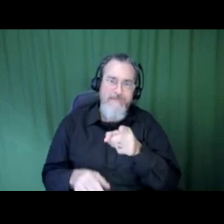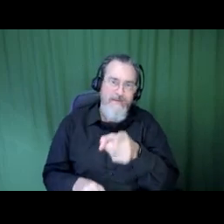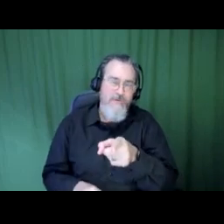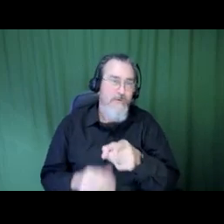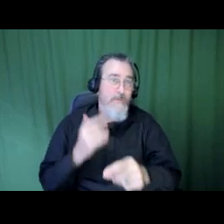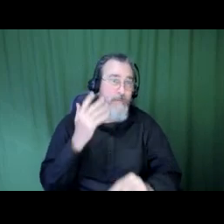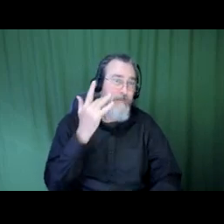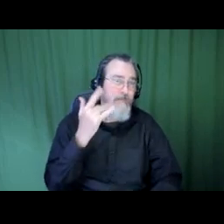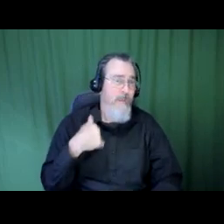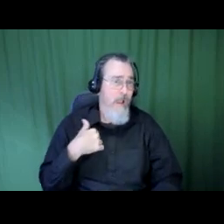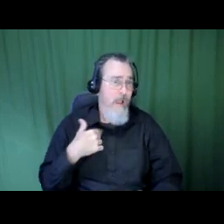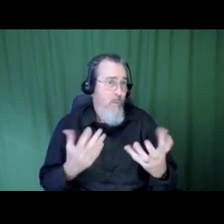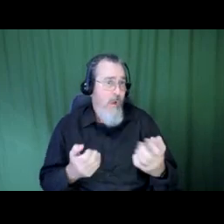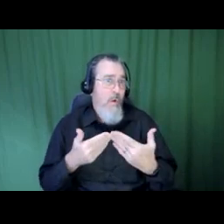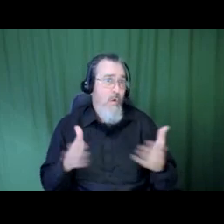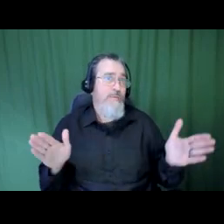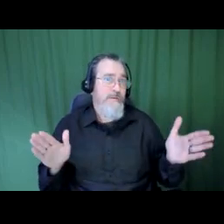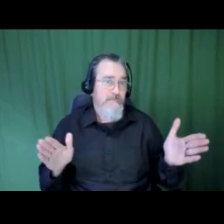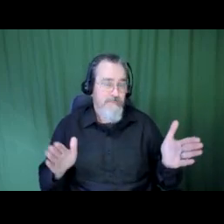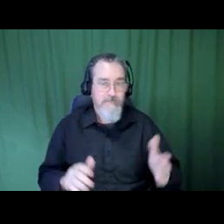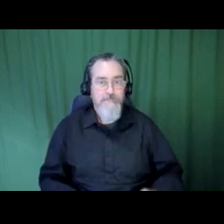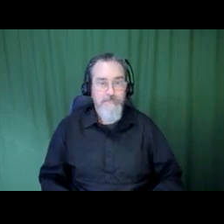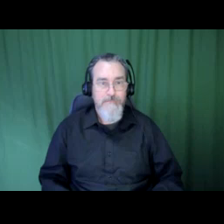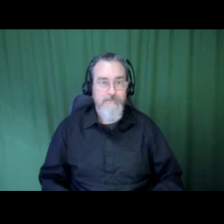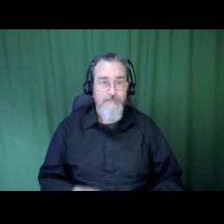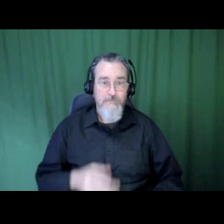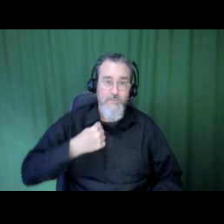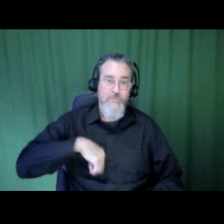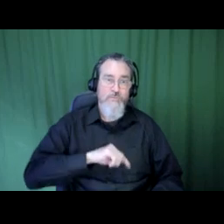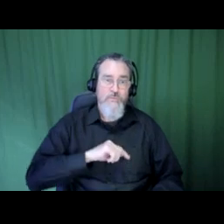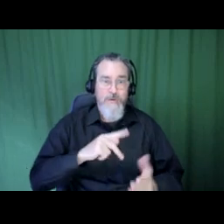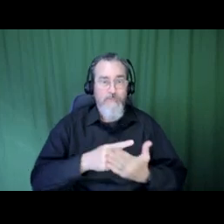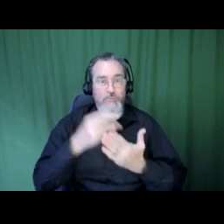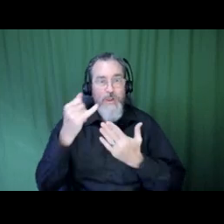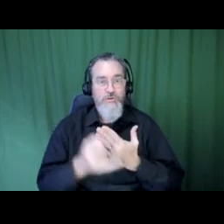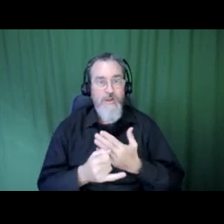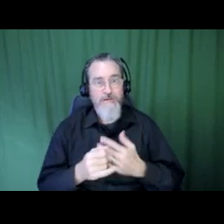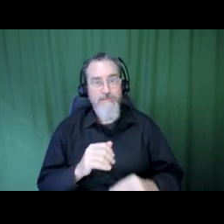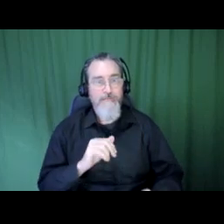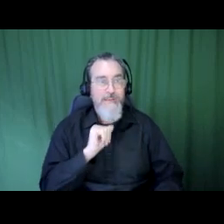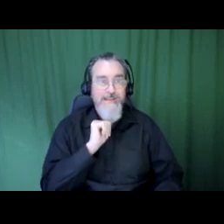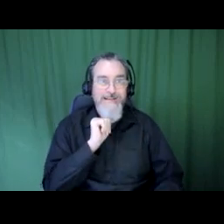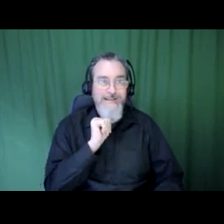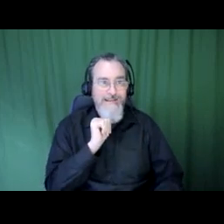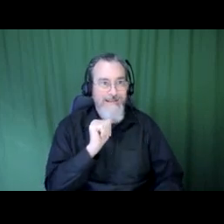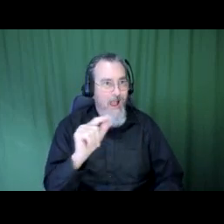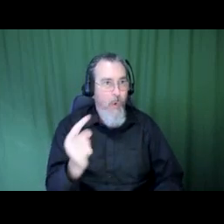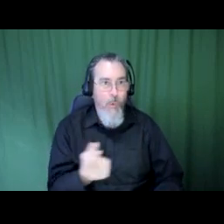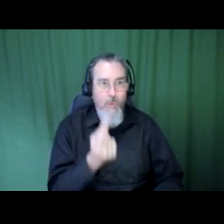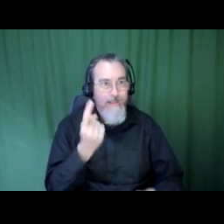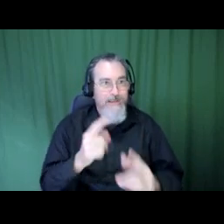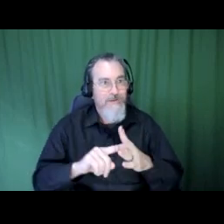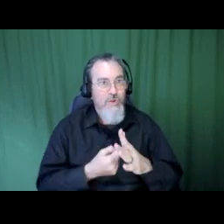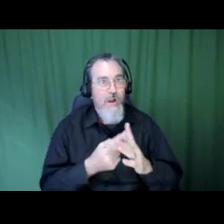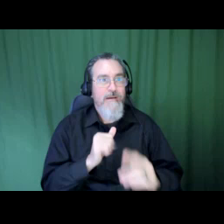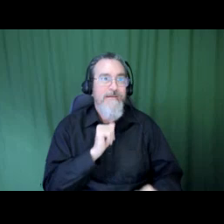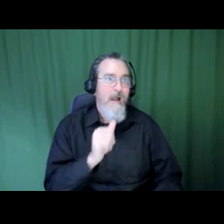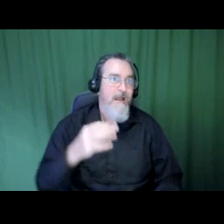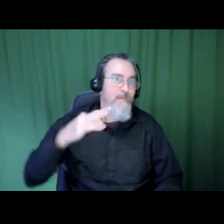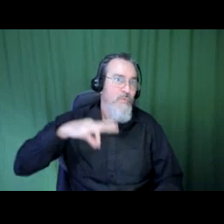be open about where we are at as a project. We are not only launching a nonprofit, which I want to